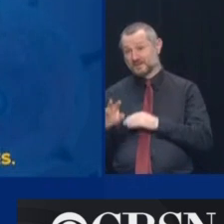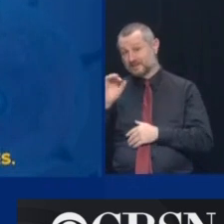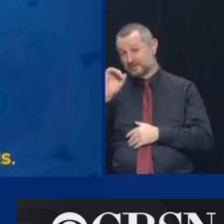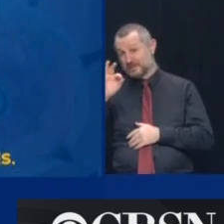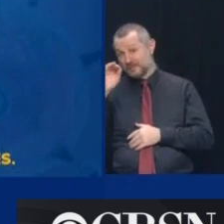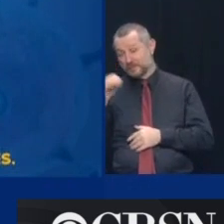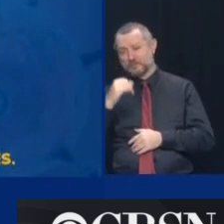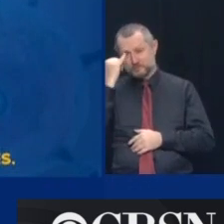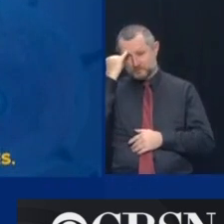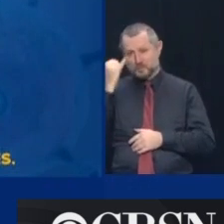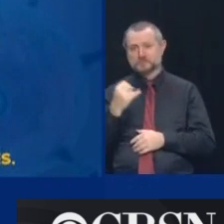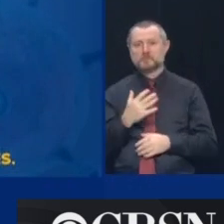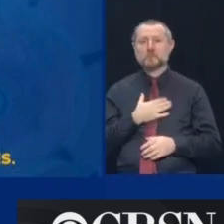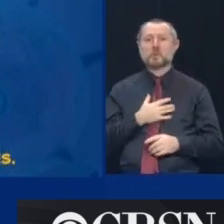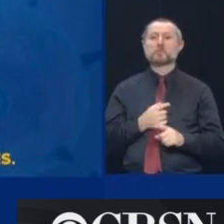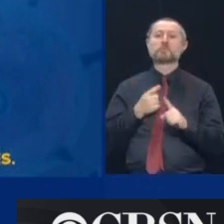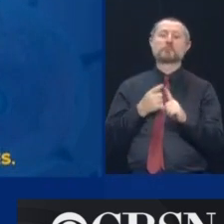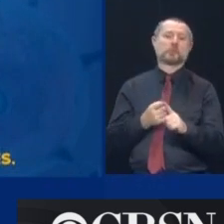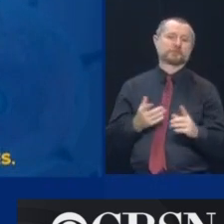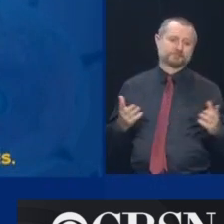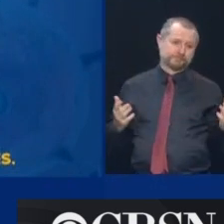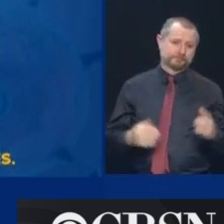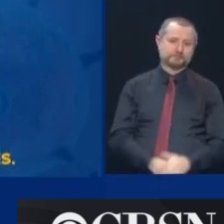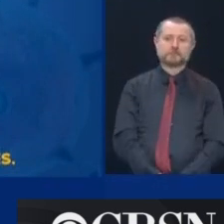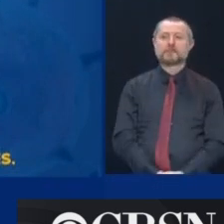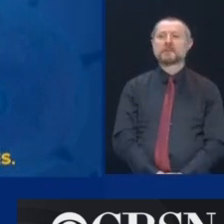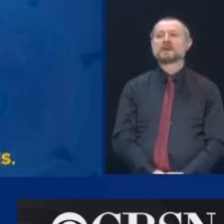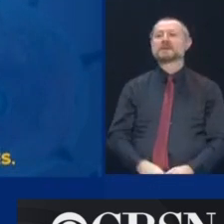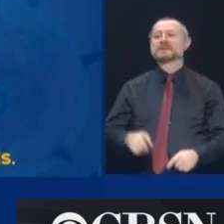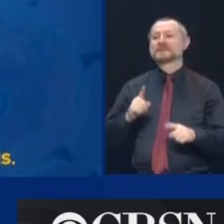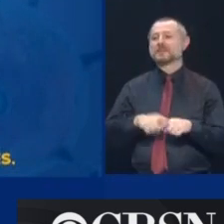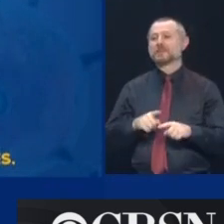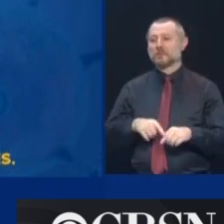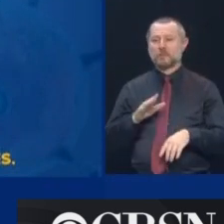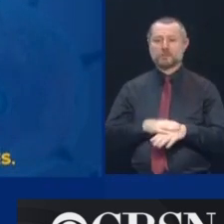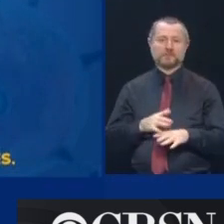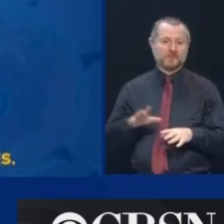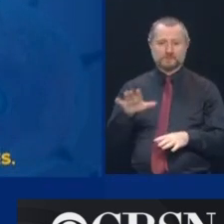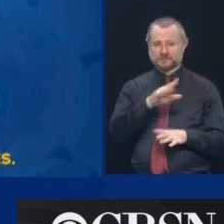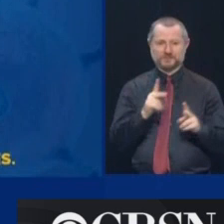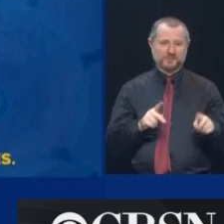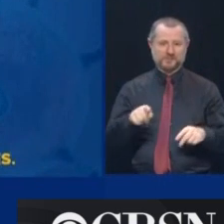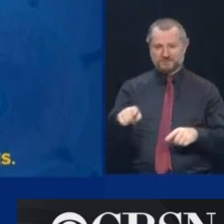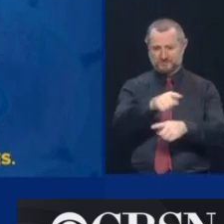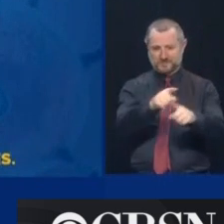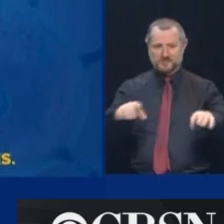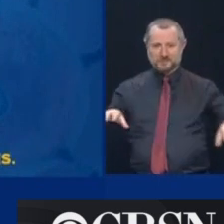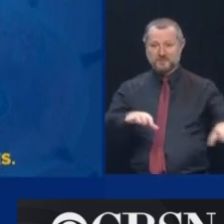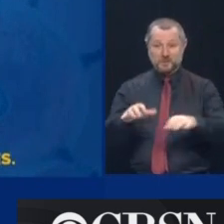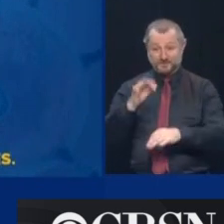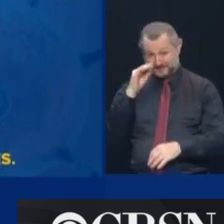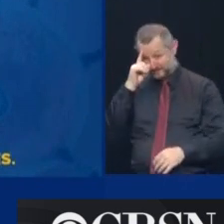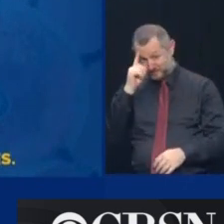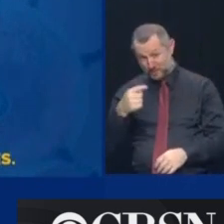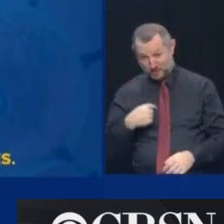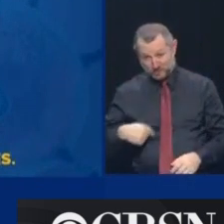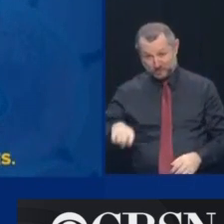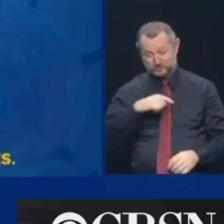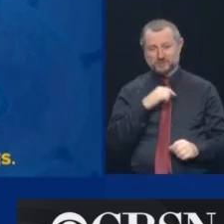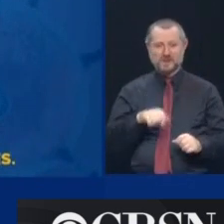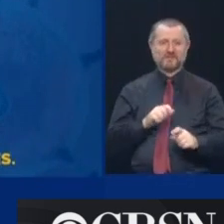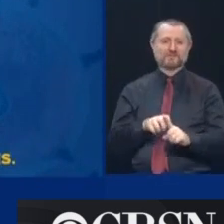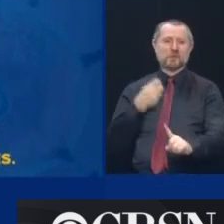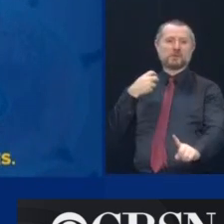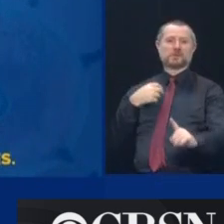say it's a function of the way we behave. And if we're smart, that doesn't happen. But it